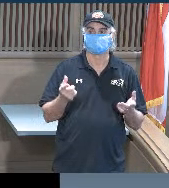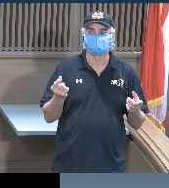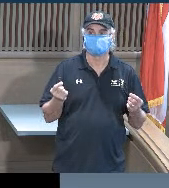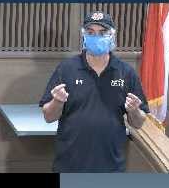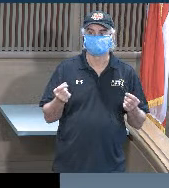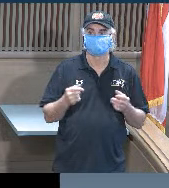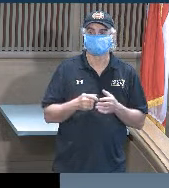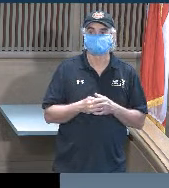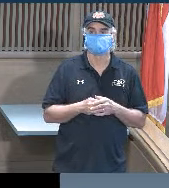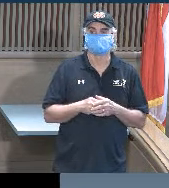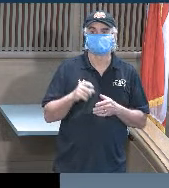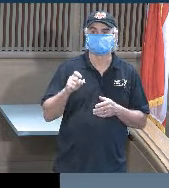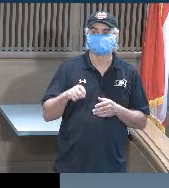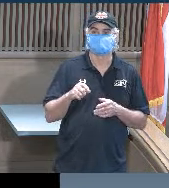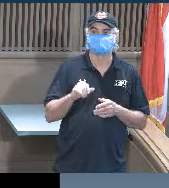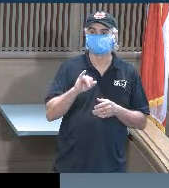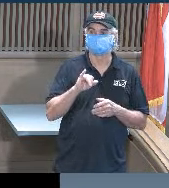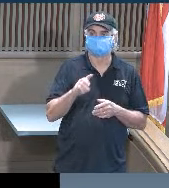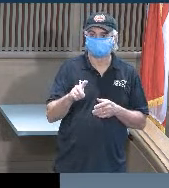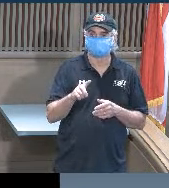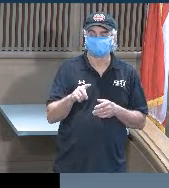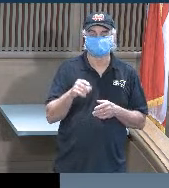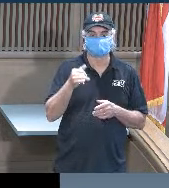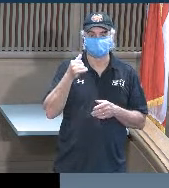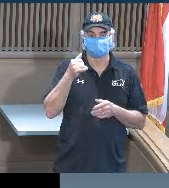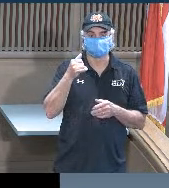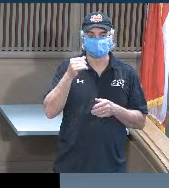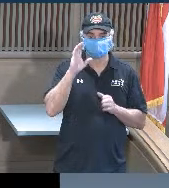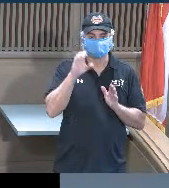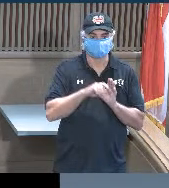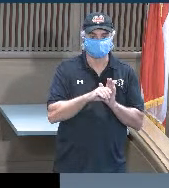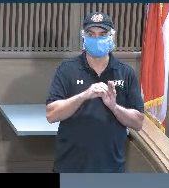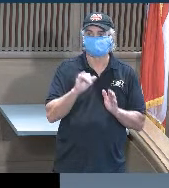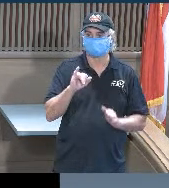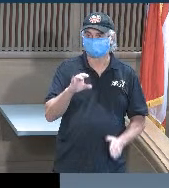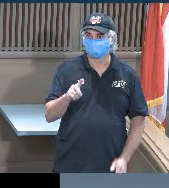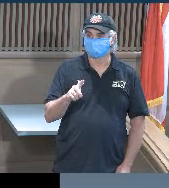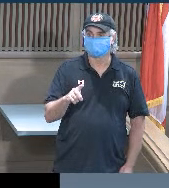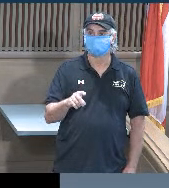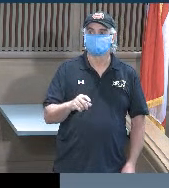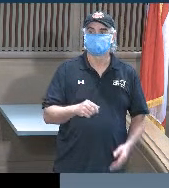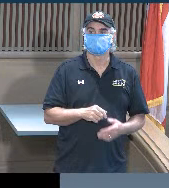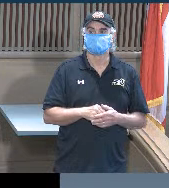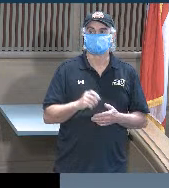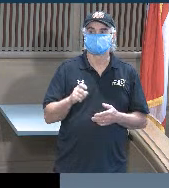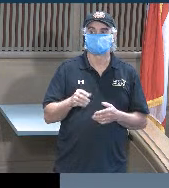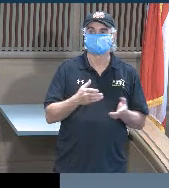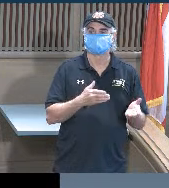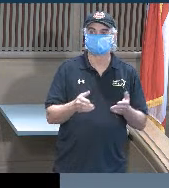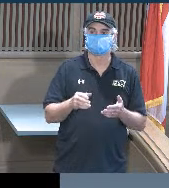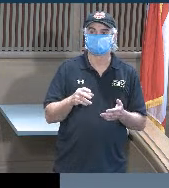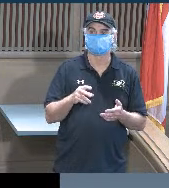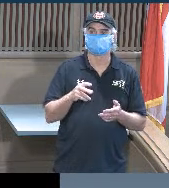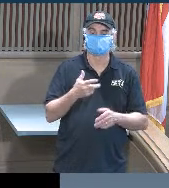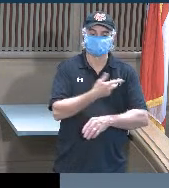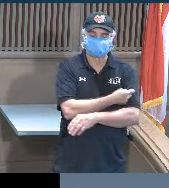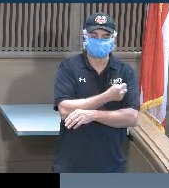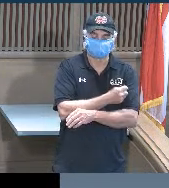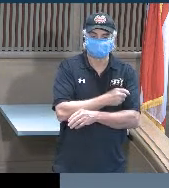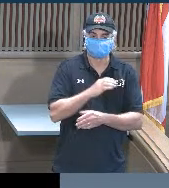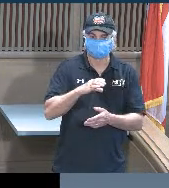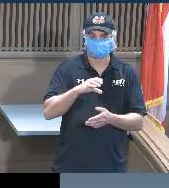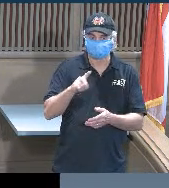your identification material. You need a photo ID, and you need to bring your vaccination card. If you've already